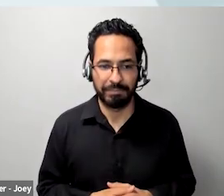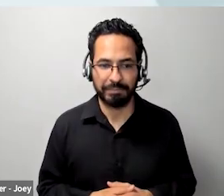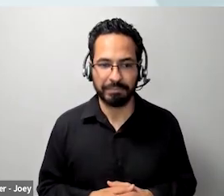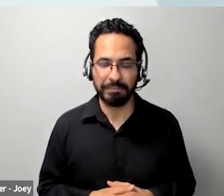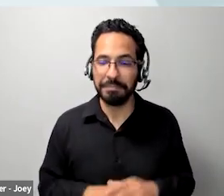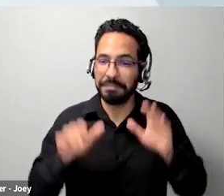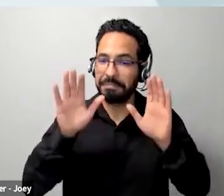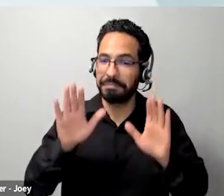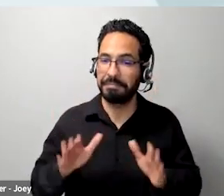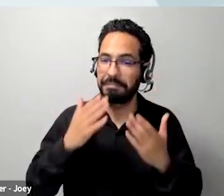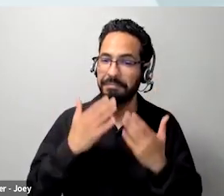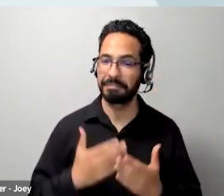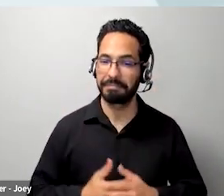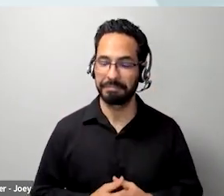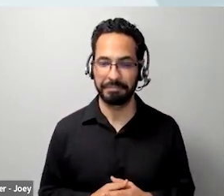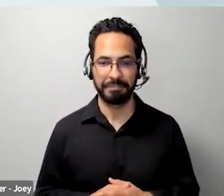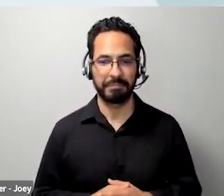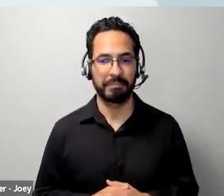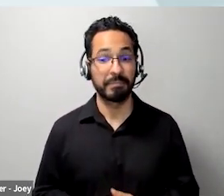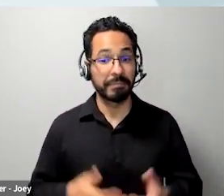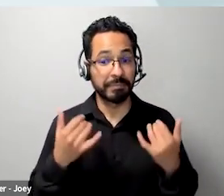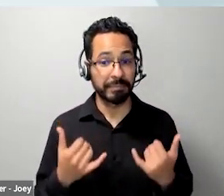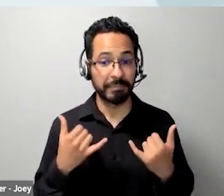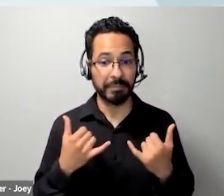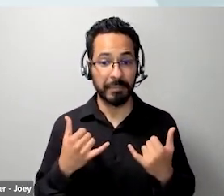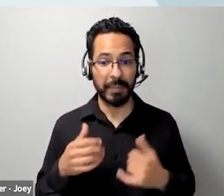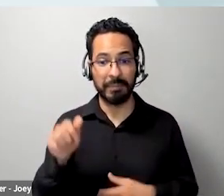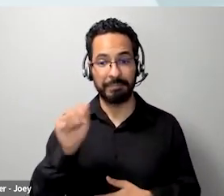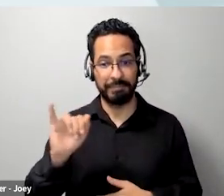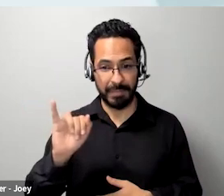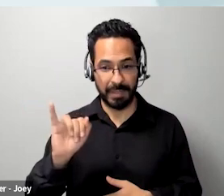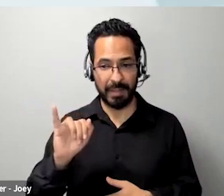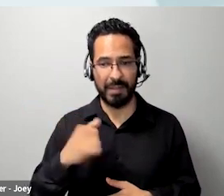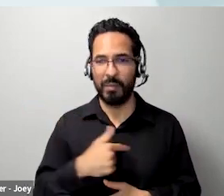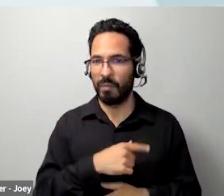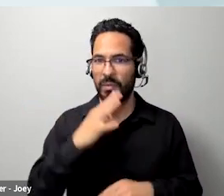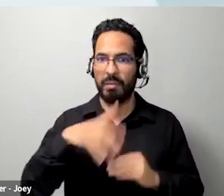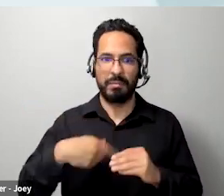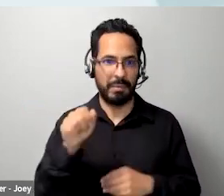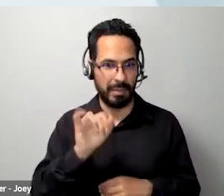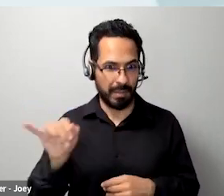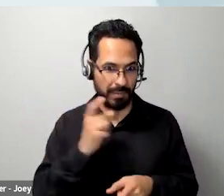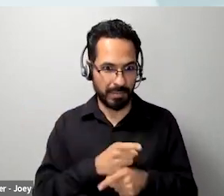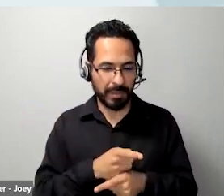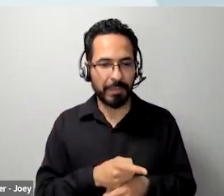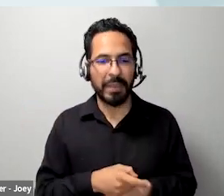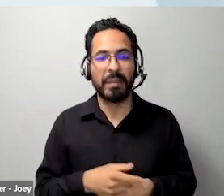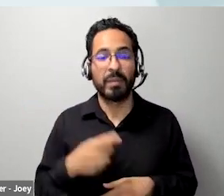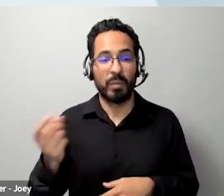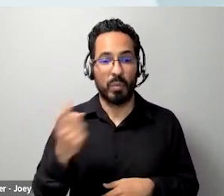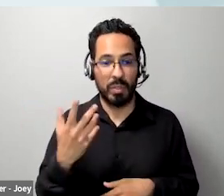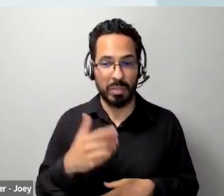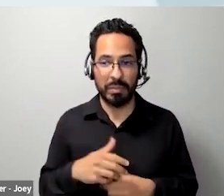Great, thank you. Now, AI, we're all talking about AI. The question is, how can job